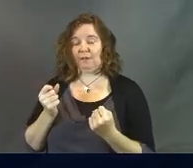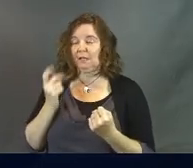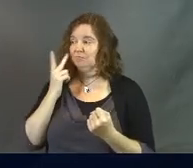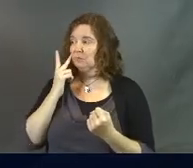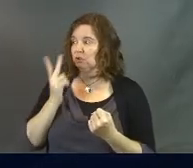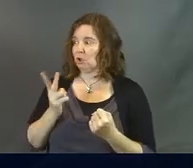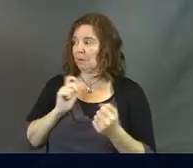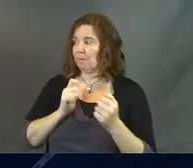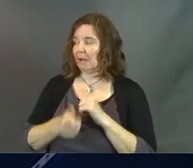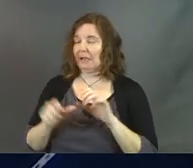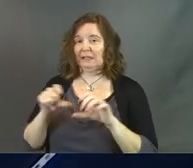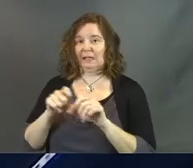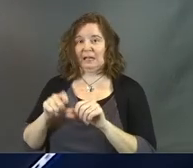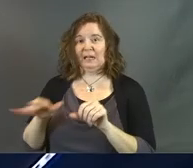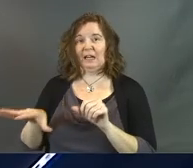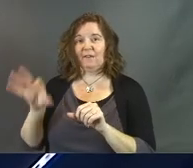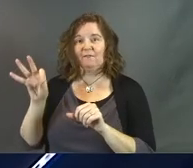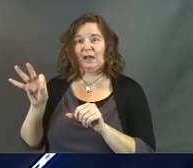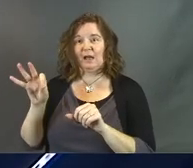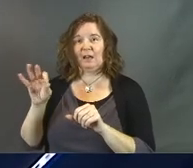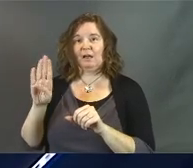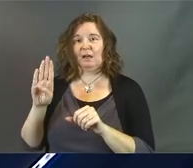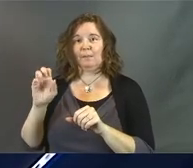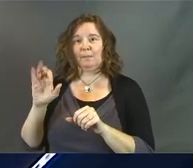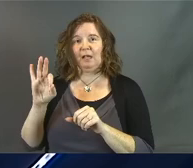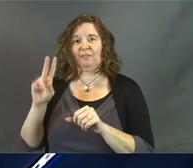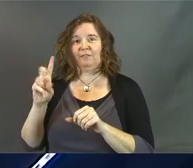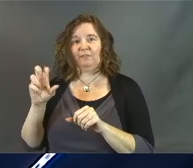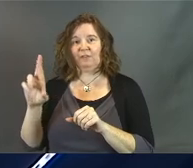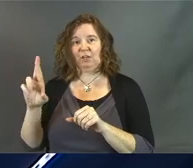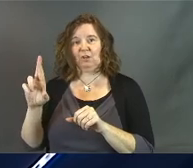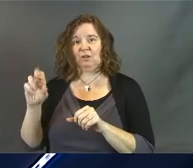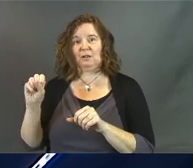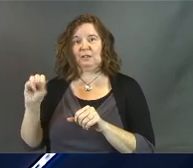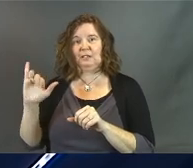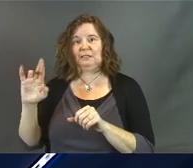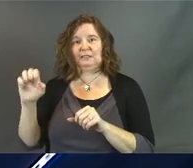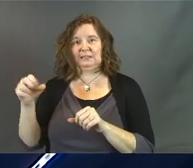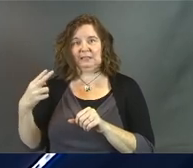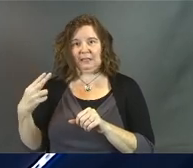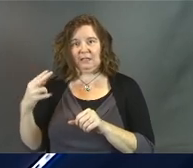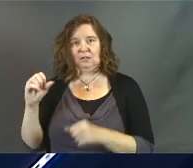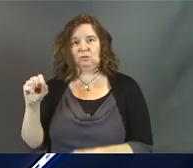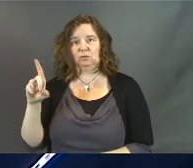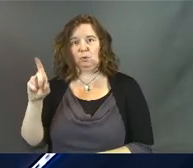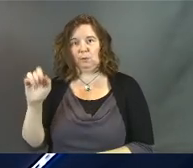came past that gas station, and he found Balbir Singh Sodhi,